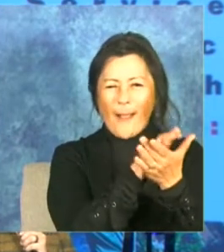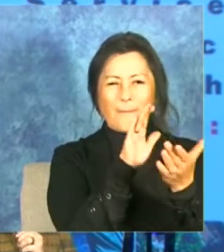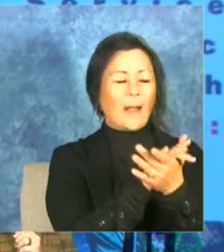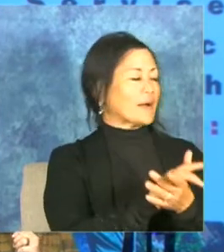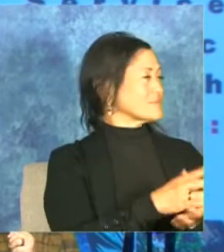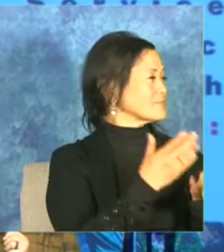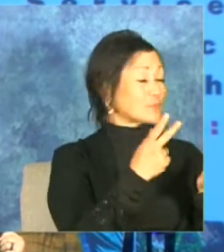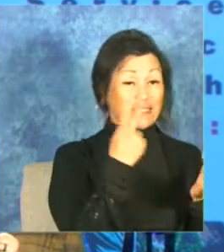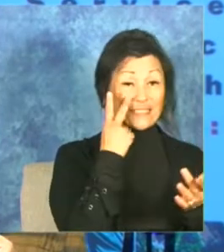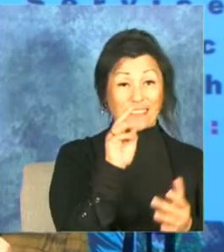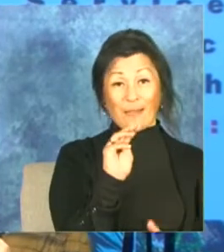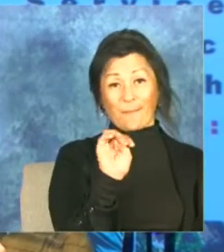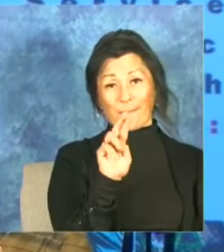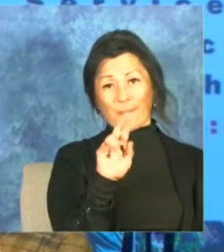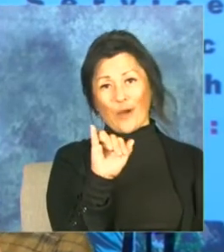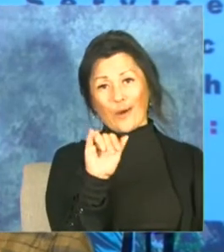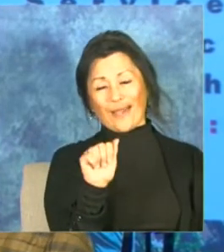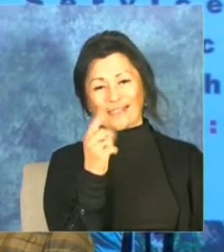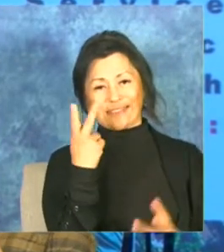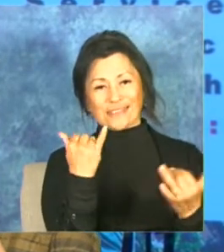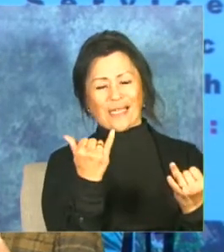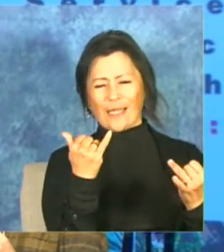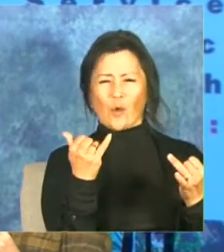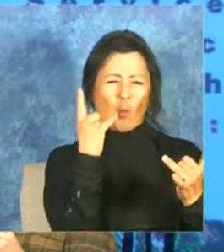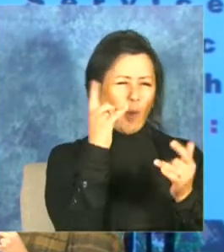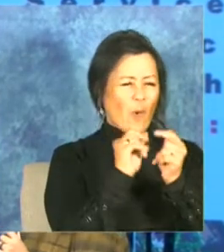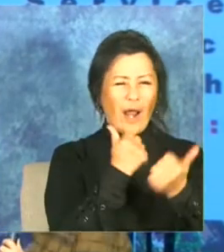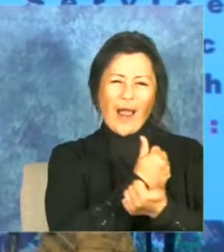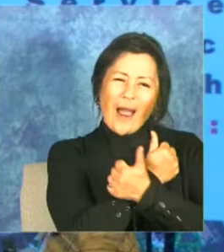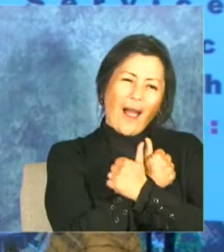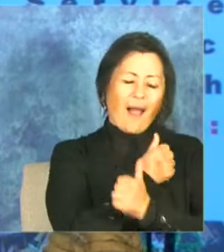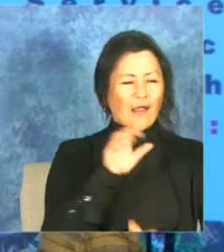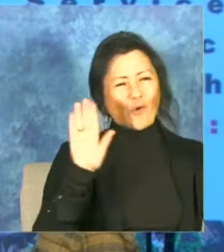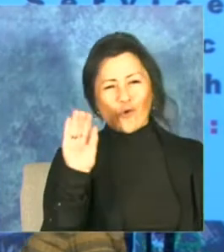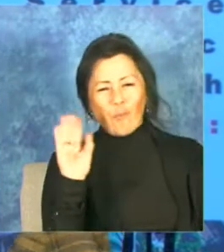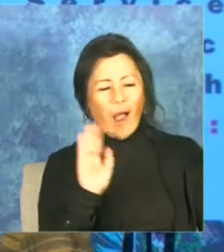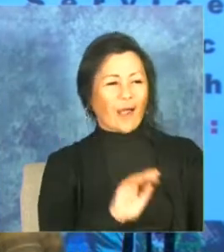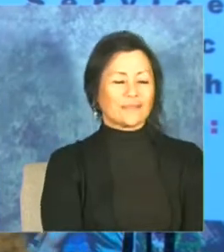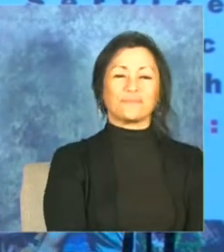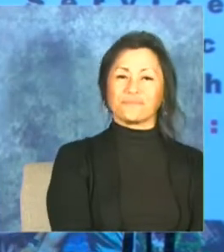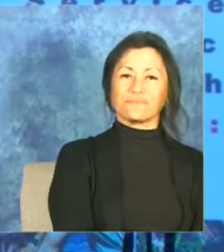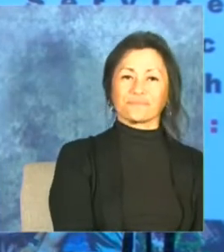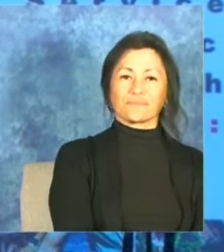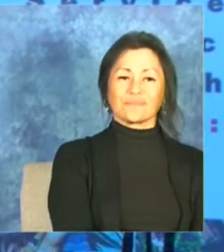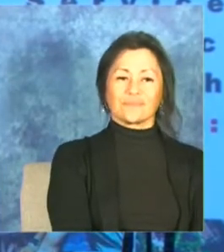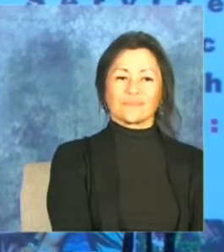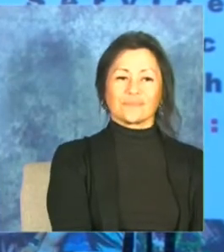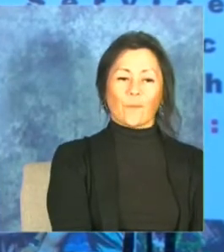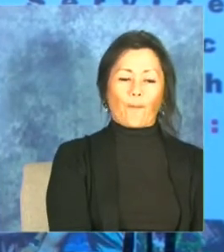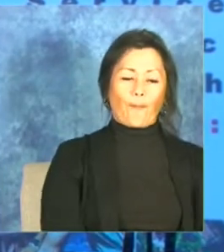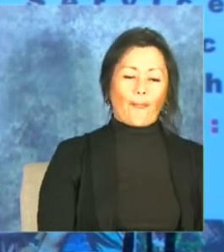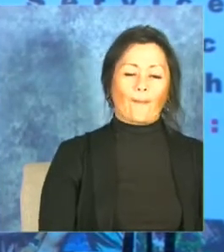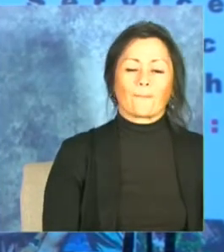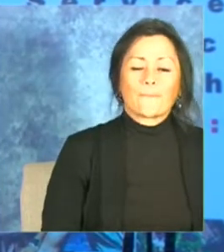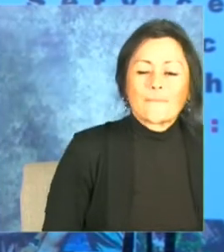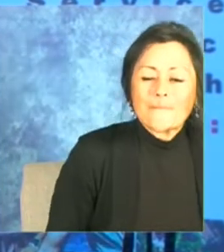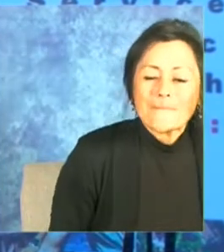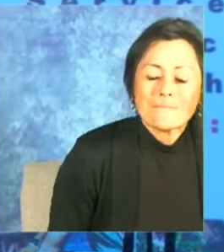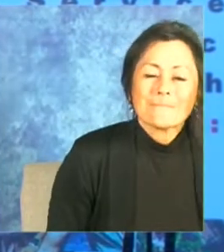see them today, give them an extra big hug or goodbye. Love you guys.